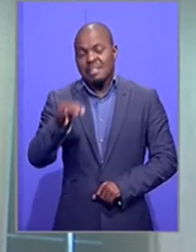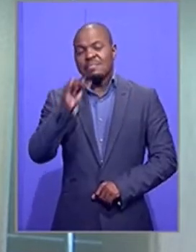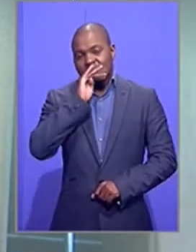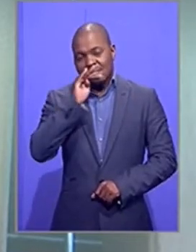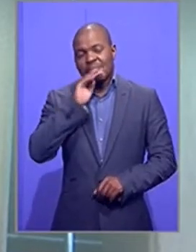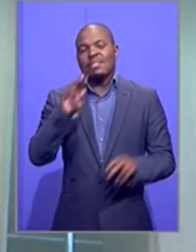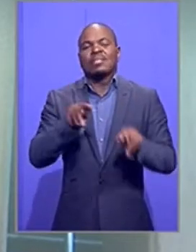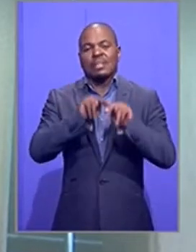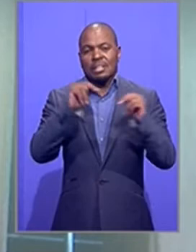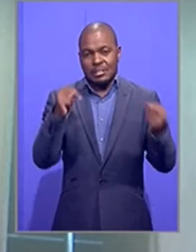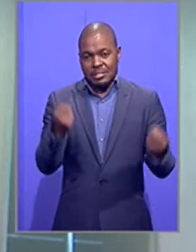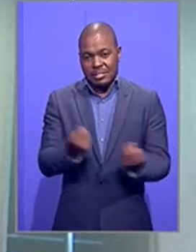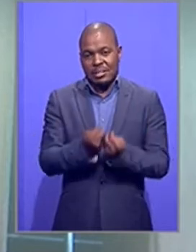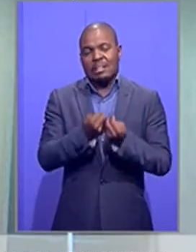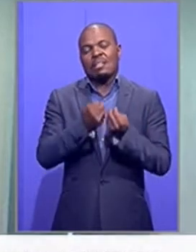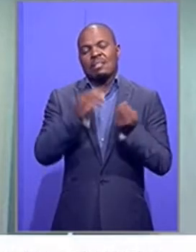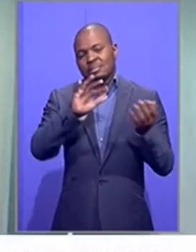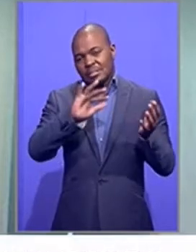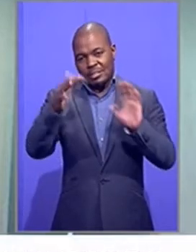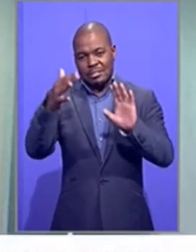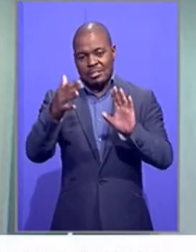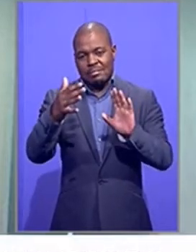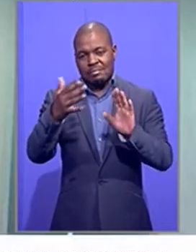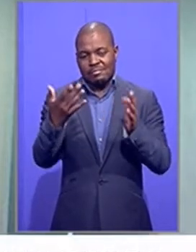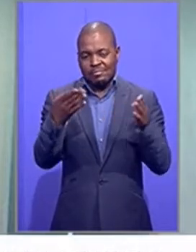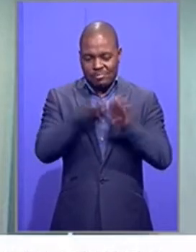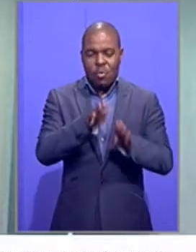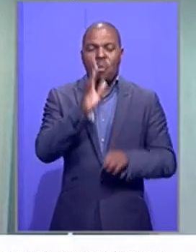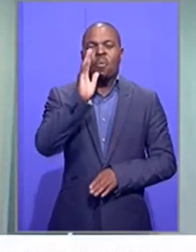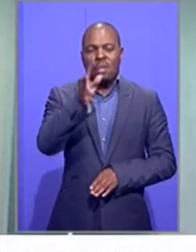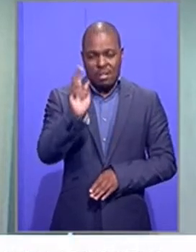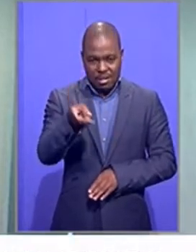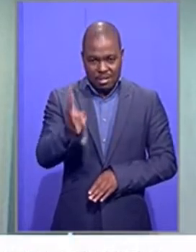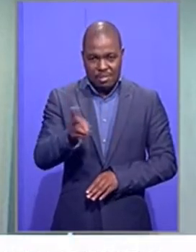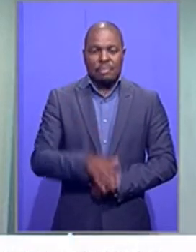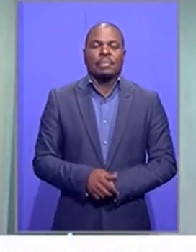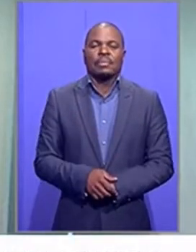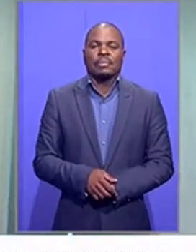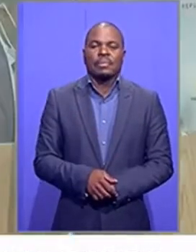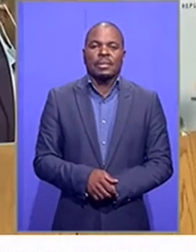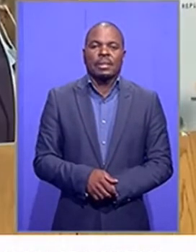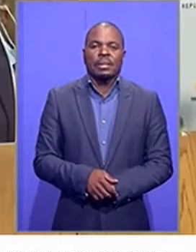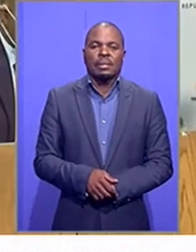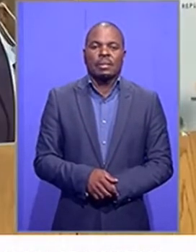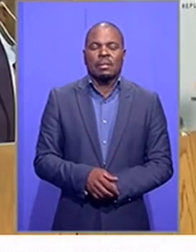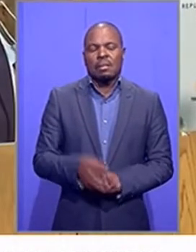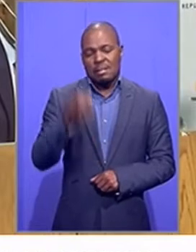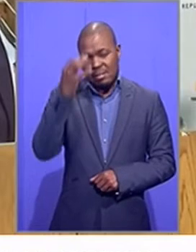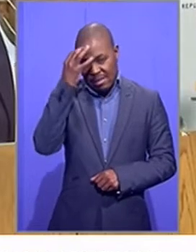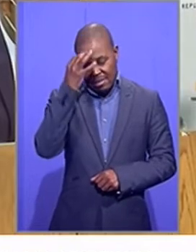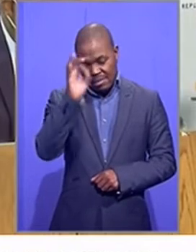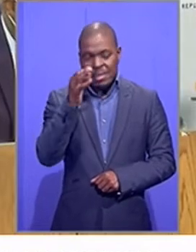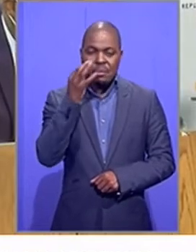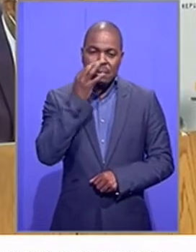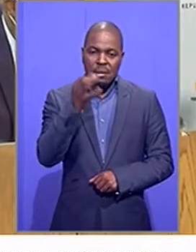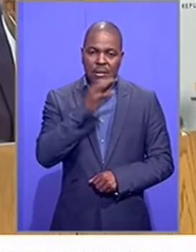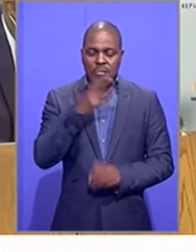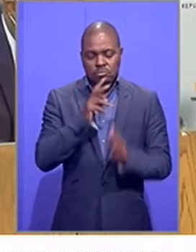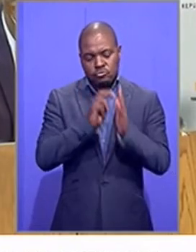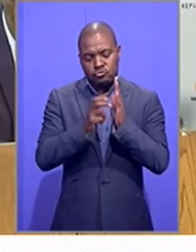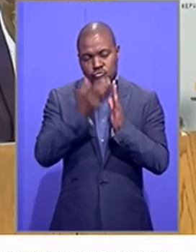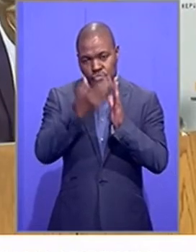Disaster Management Act will come back and the National State of Disaster will come back. Puso e beile maano a rile mme a tla khutla